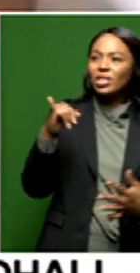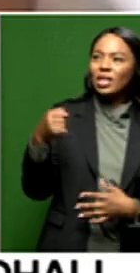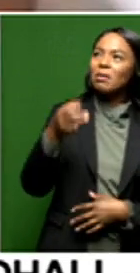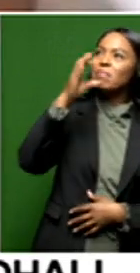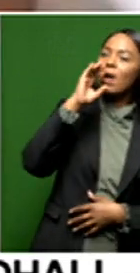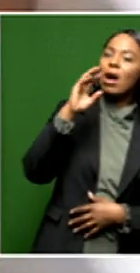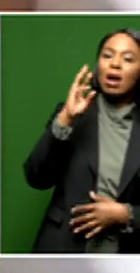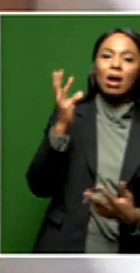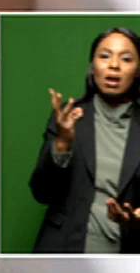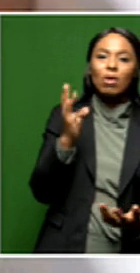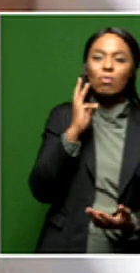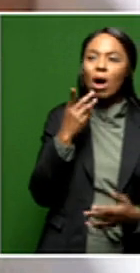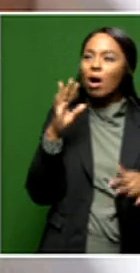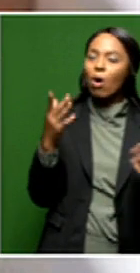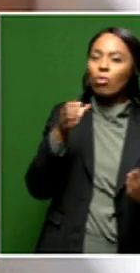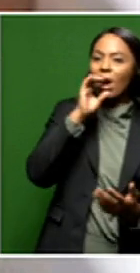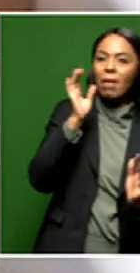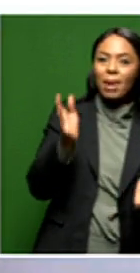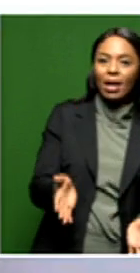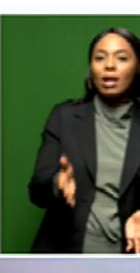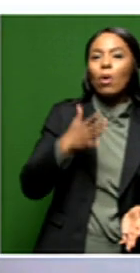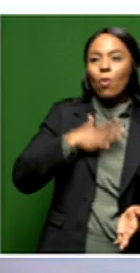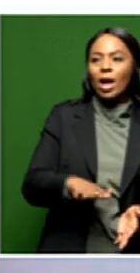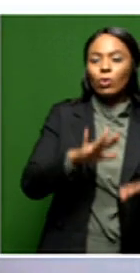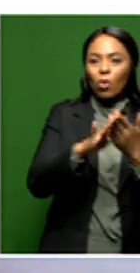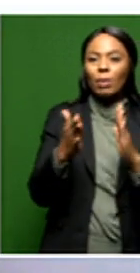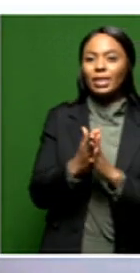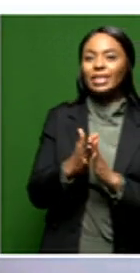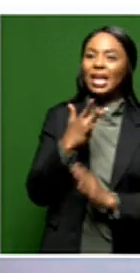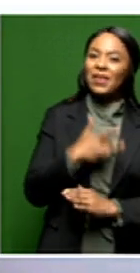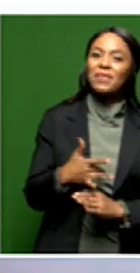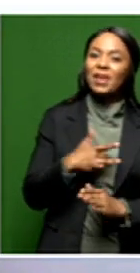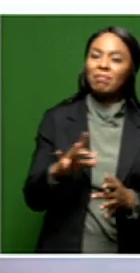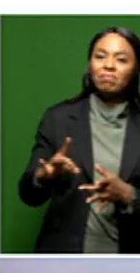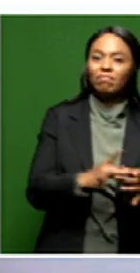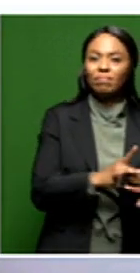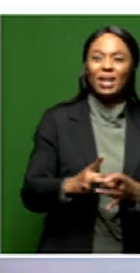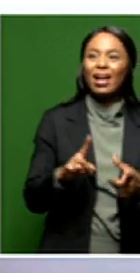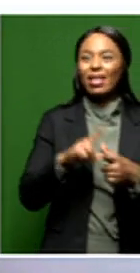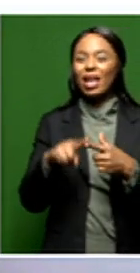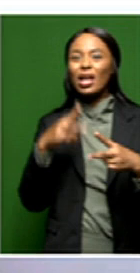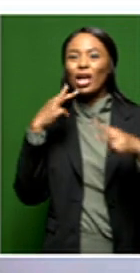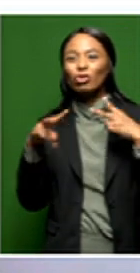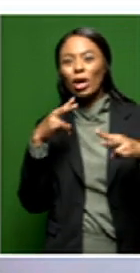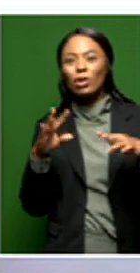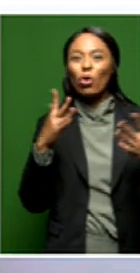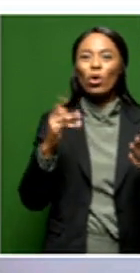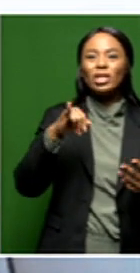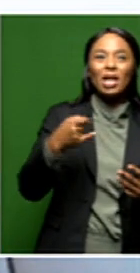Families can meet. We want it to be a community feeling as opposed to a restaurant feeling or a takeaway